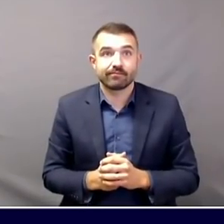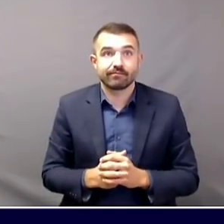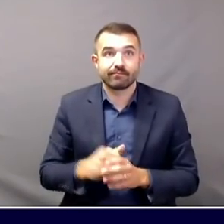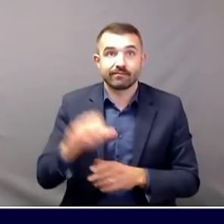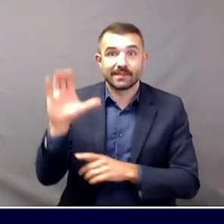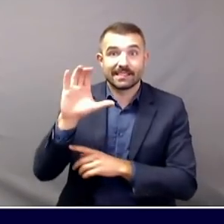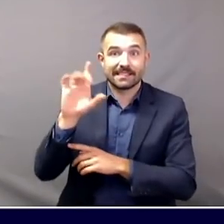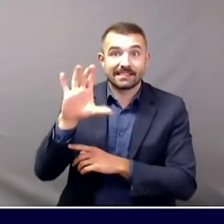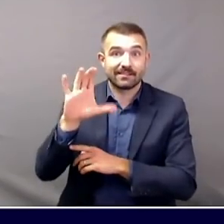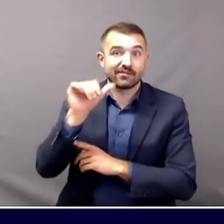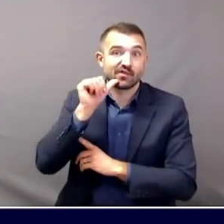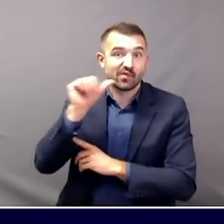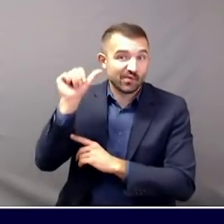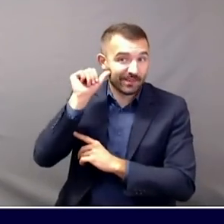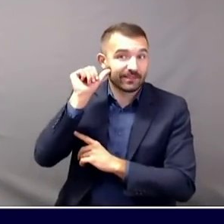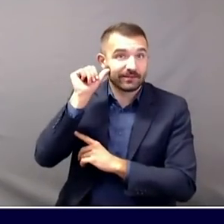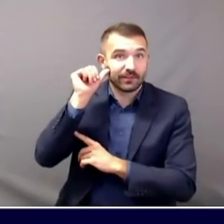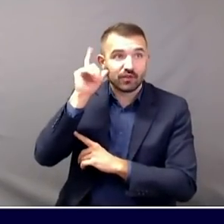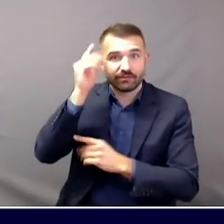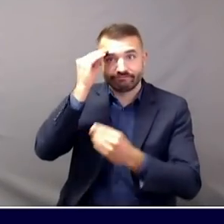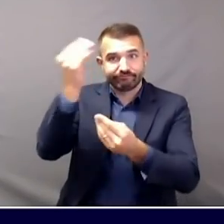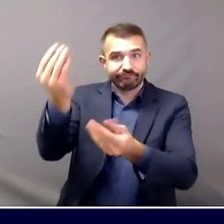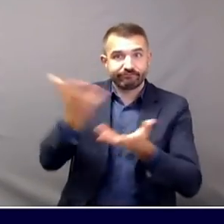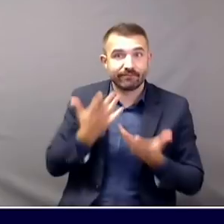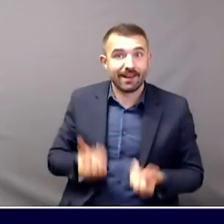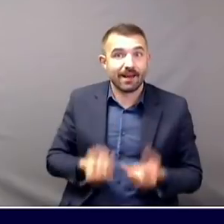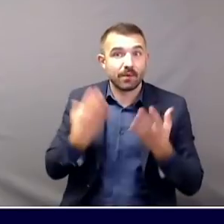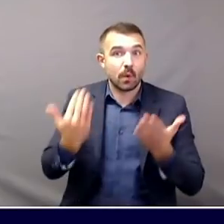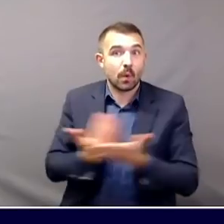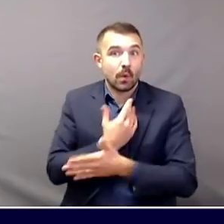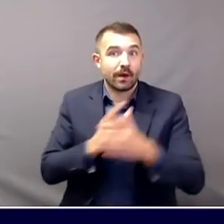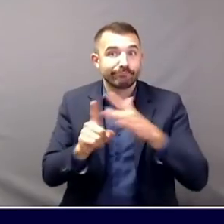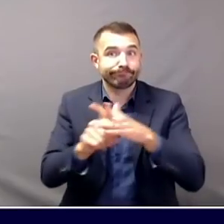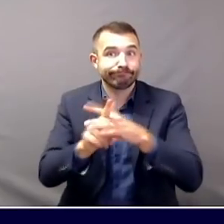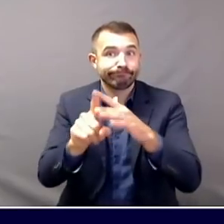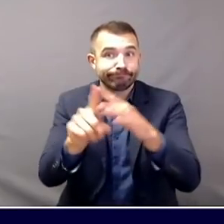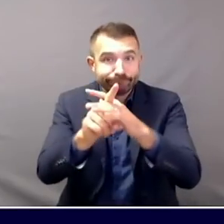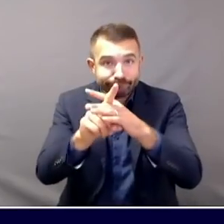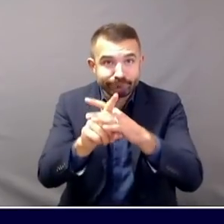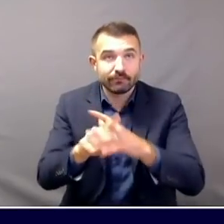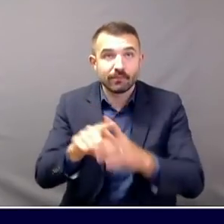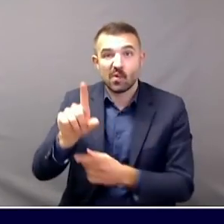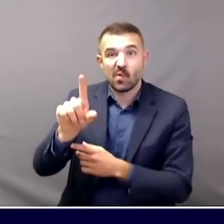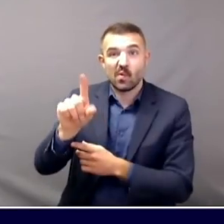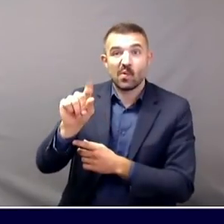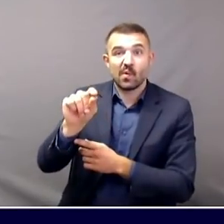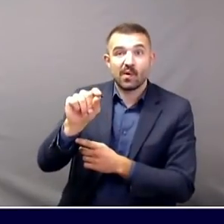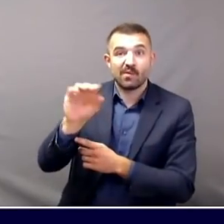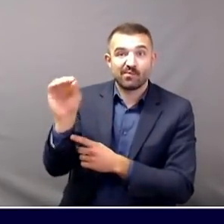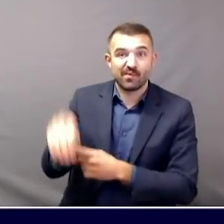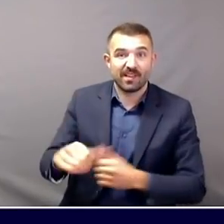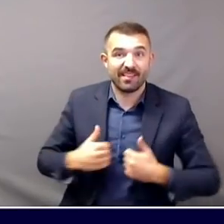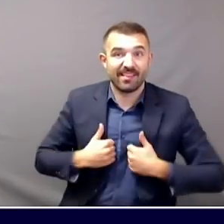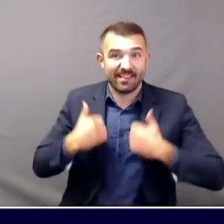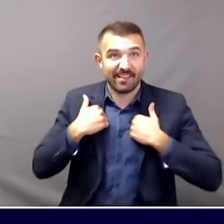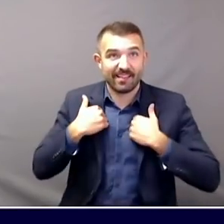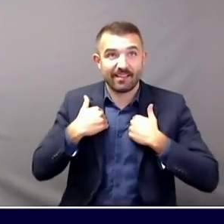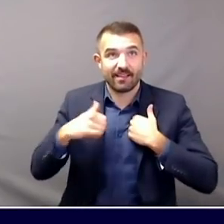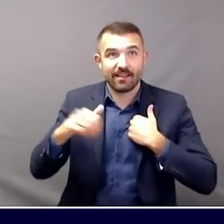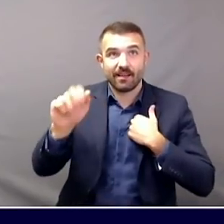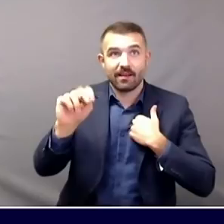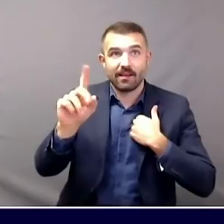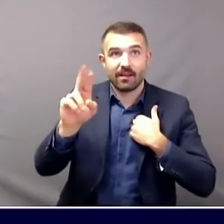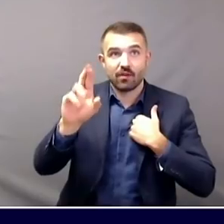yesterday, 20% of them are among individuals who hail from Androscoggin County, 17% are